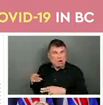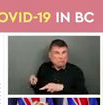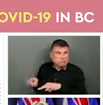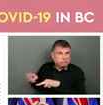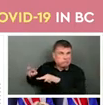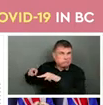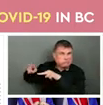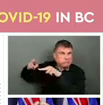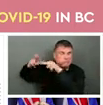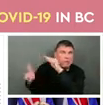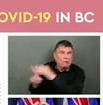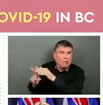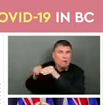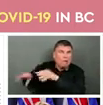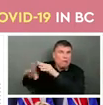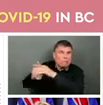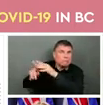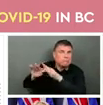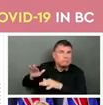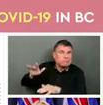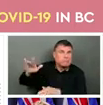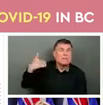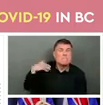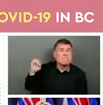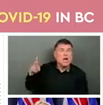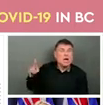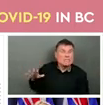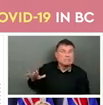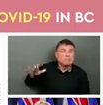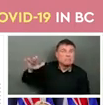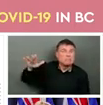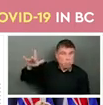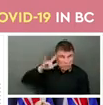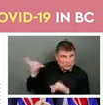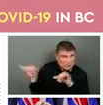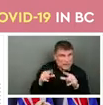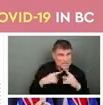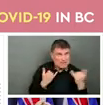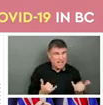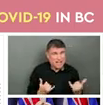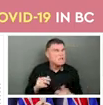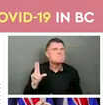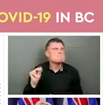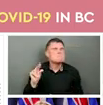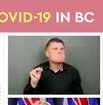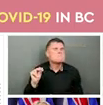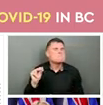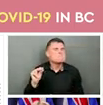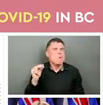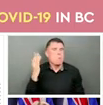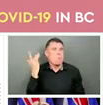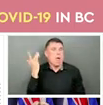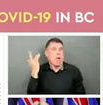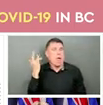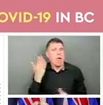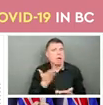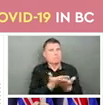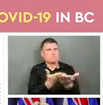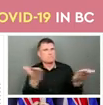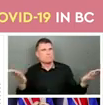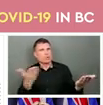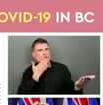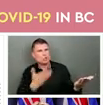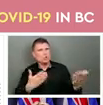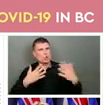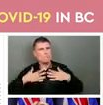did even in March. And that's because we know we have a solid base of protection through immunization, and we have a